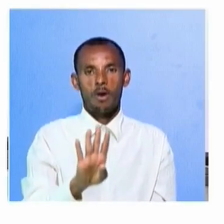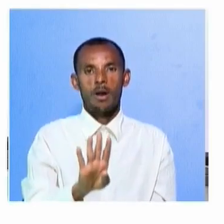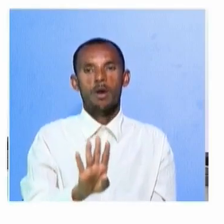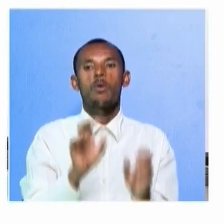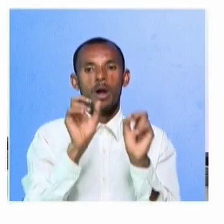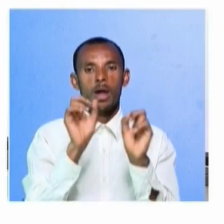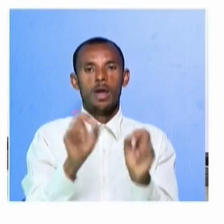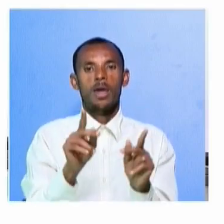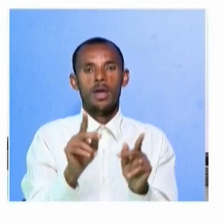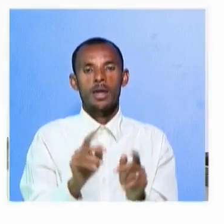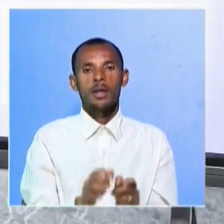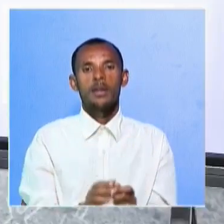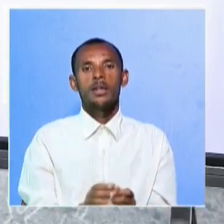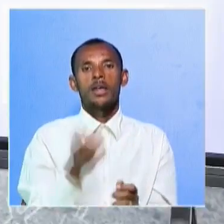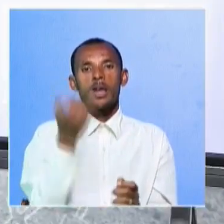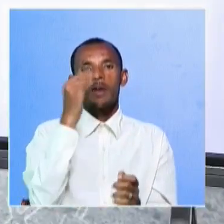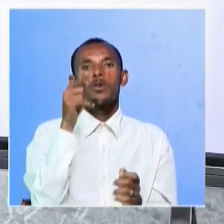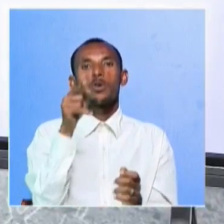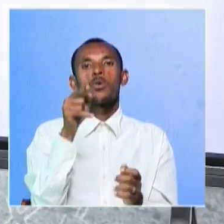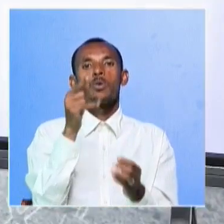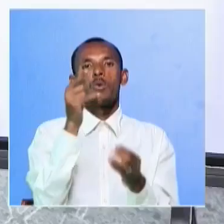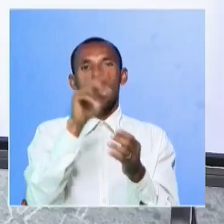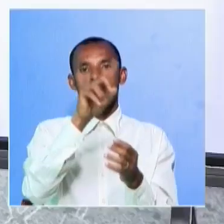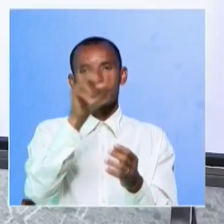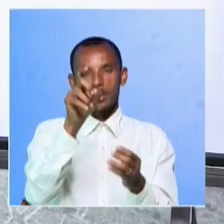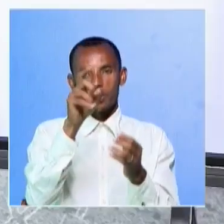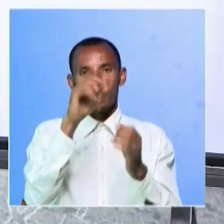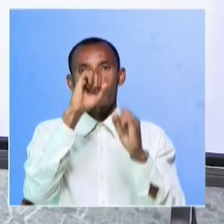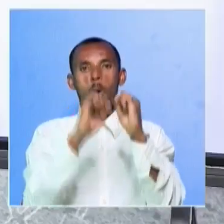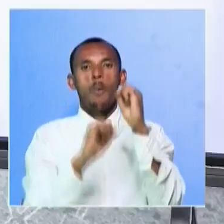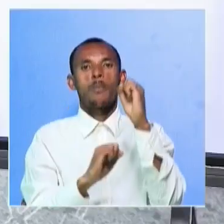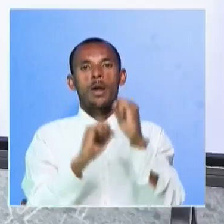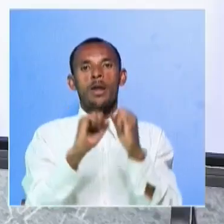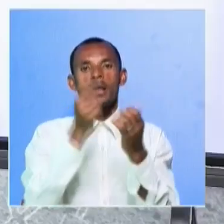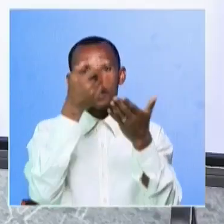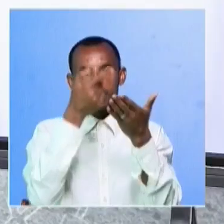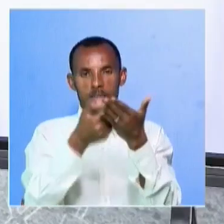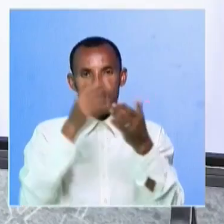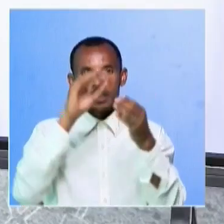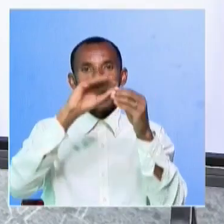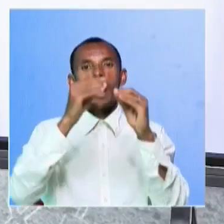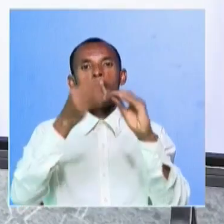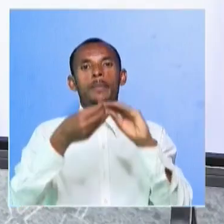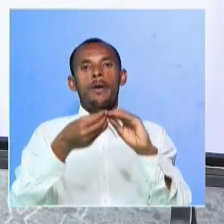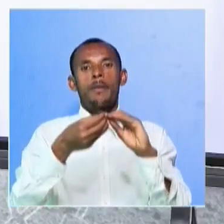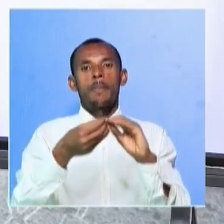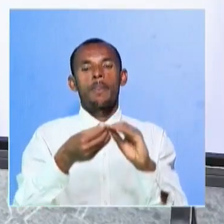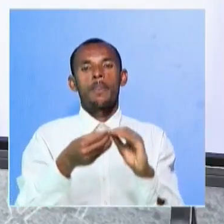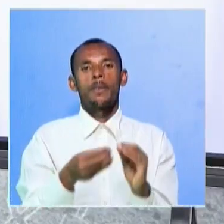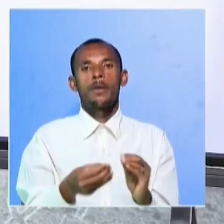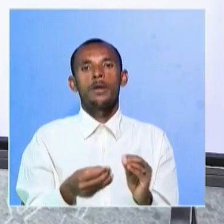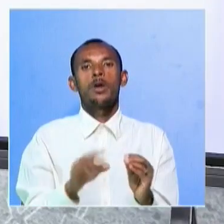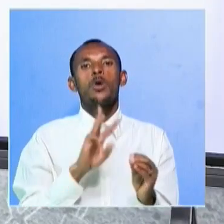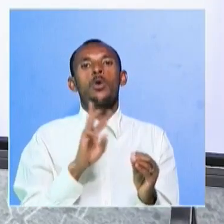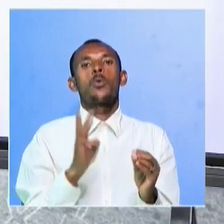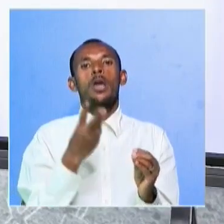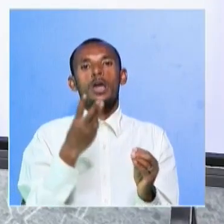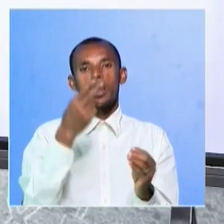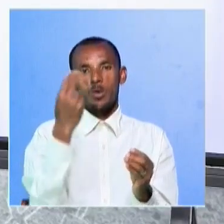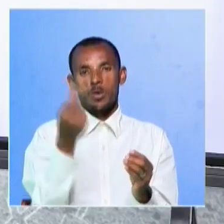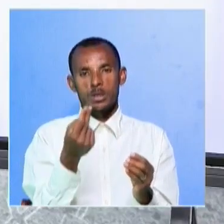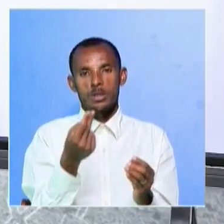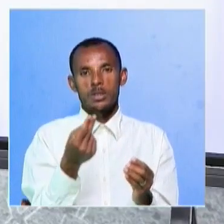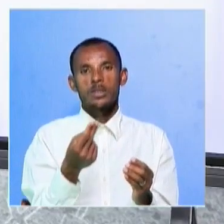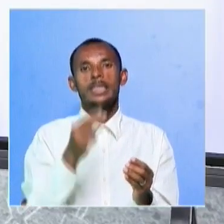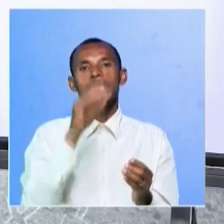Okay, if you are asked to compare these numbers, okay, we take the